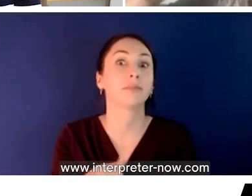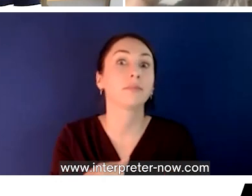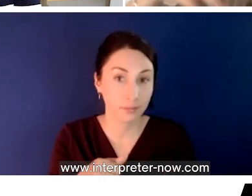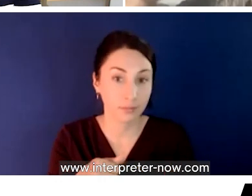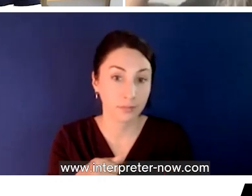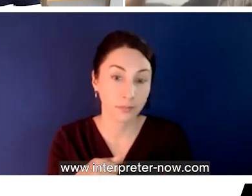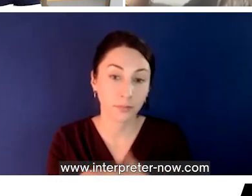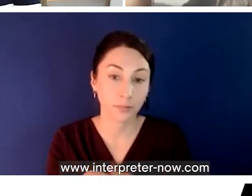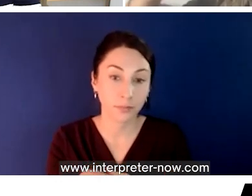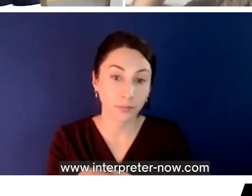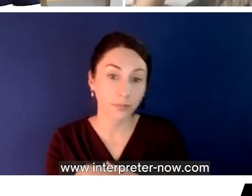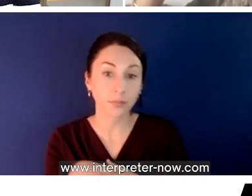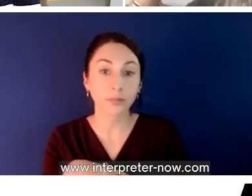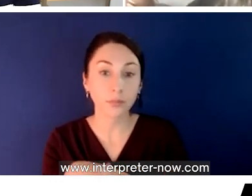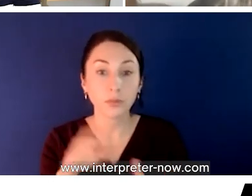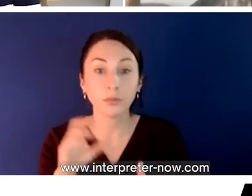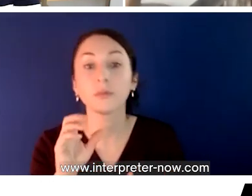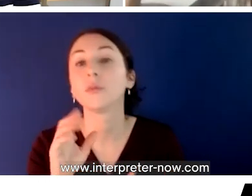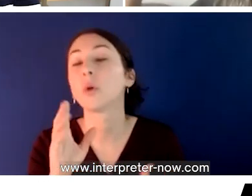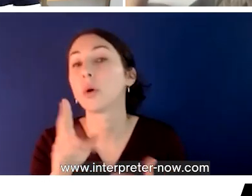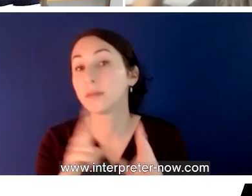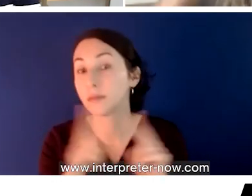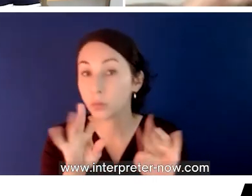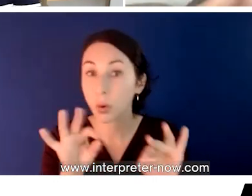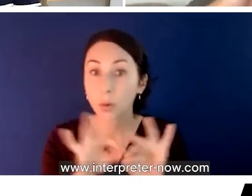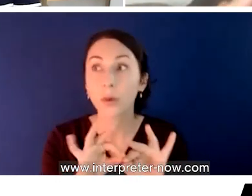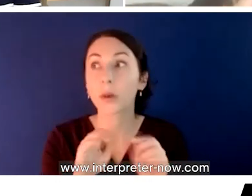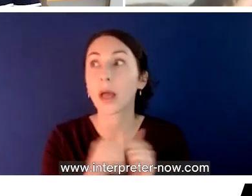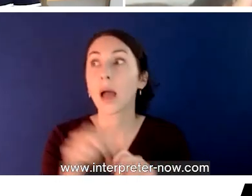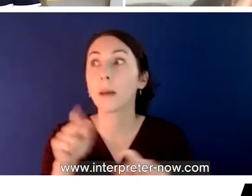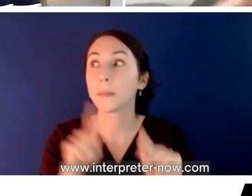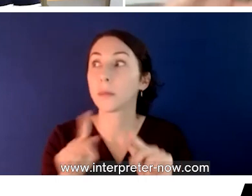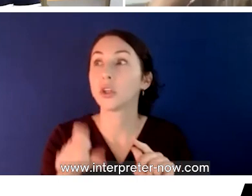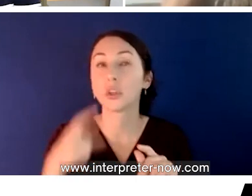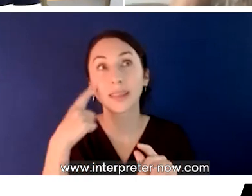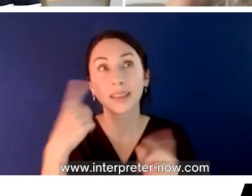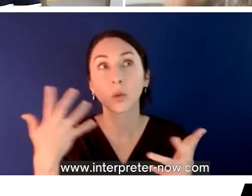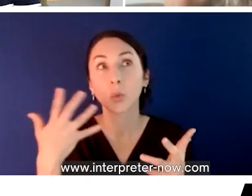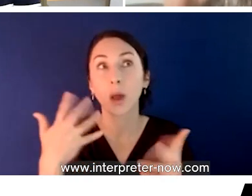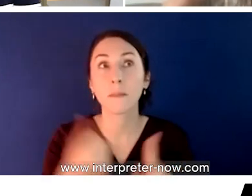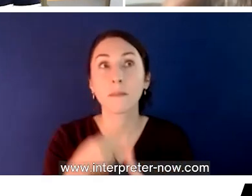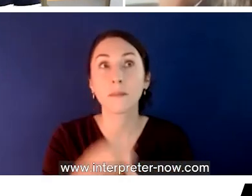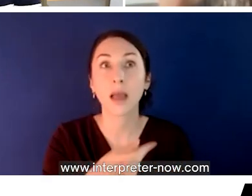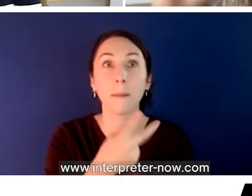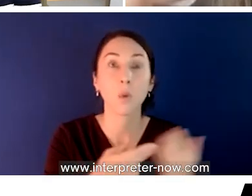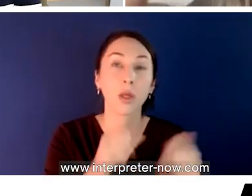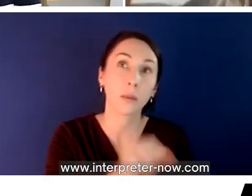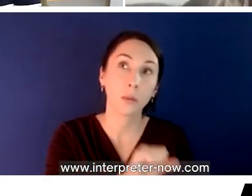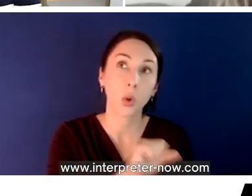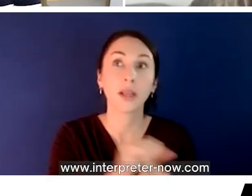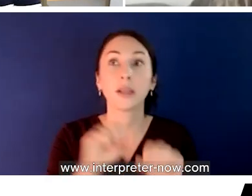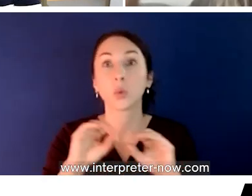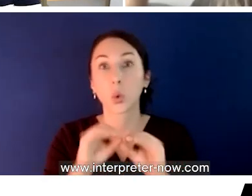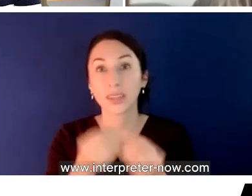So surfacing how important it is and how people really should be thinking about it, the impact that it has both on the employees, the organization culturally, but